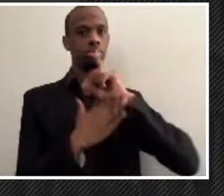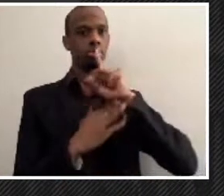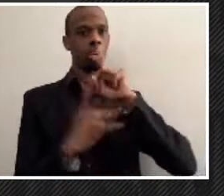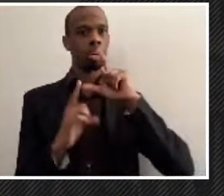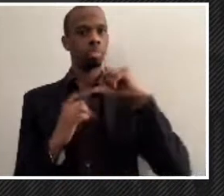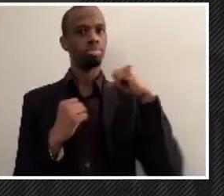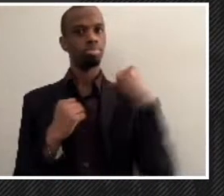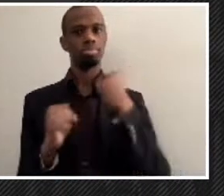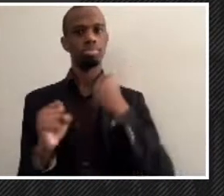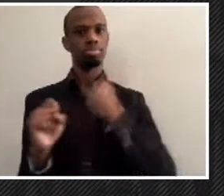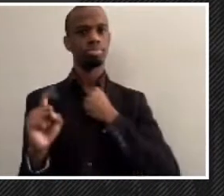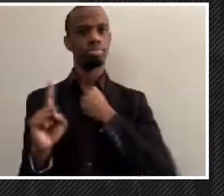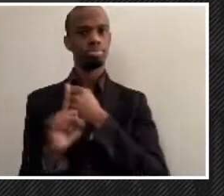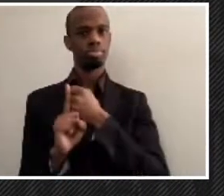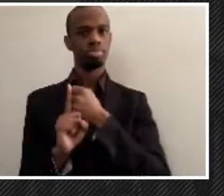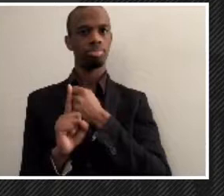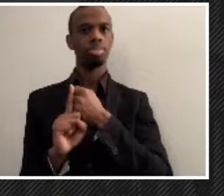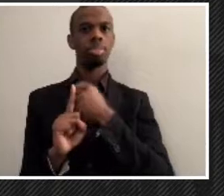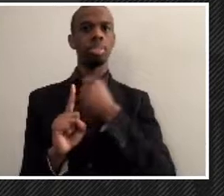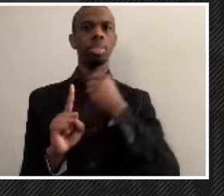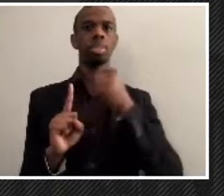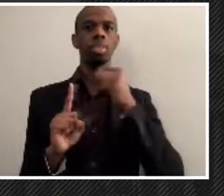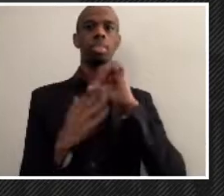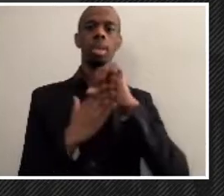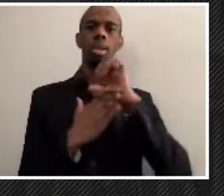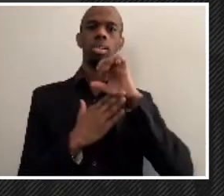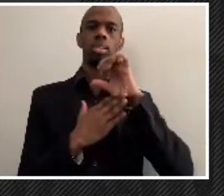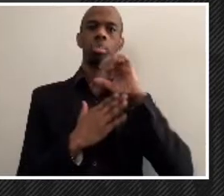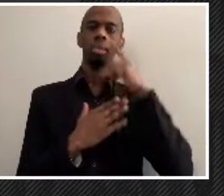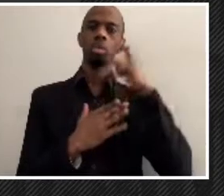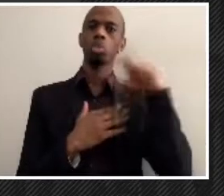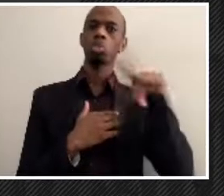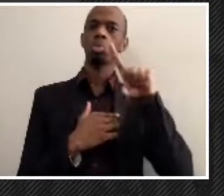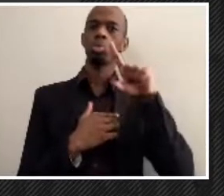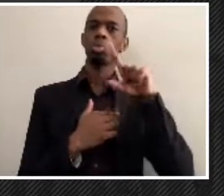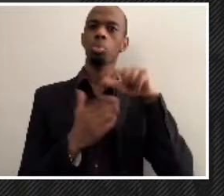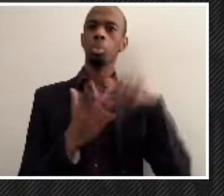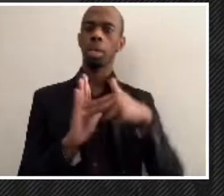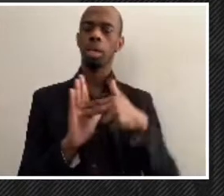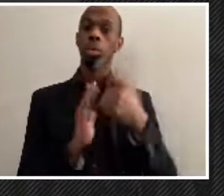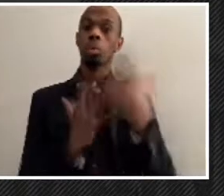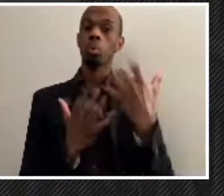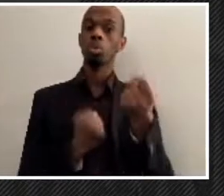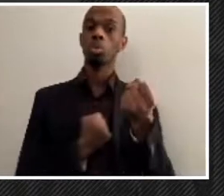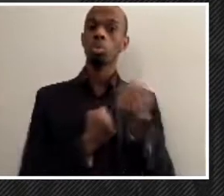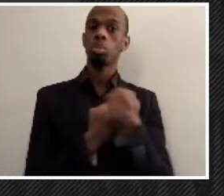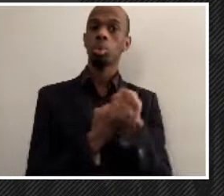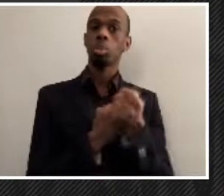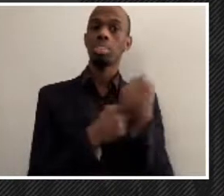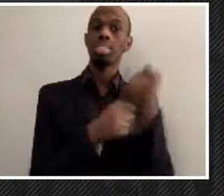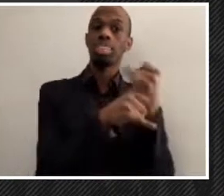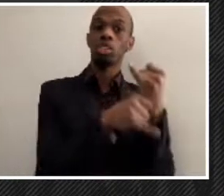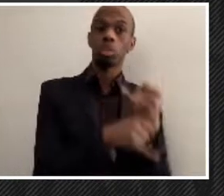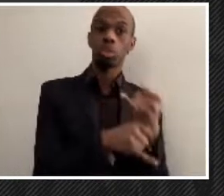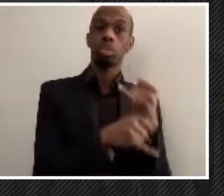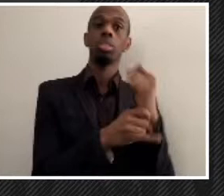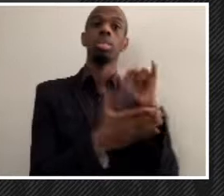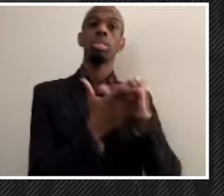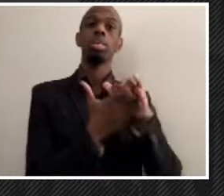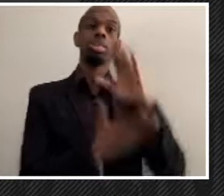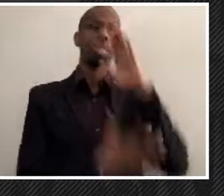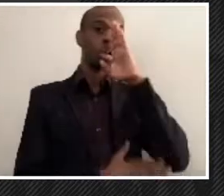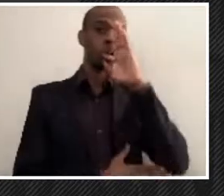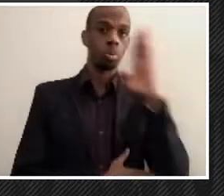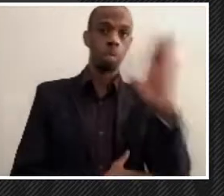institution altogether with the people who are mostly impacted. So yeah, let's inoculate America, brother. I'm glad that you brought that up to the